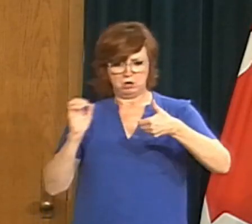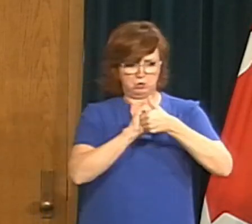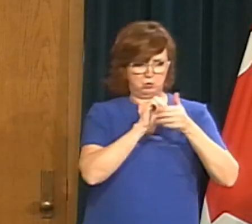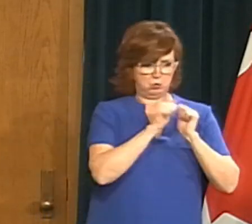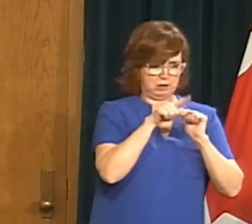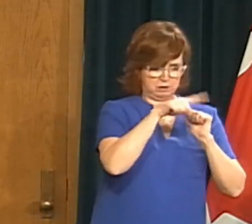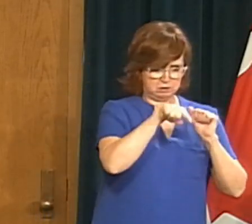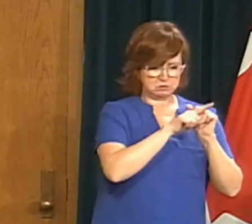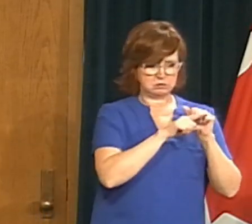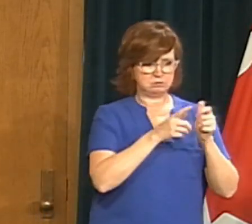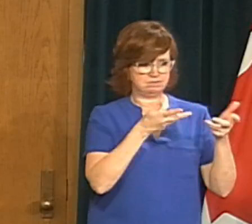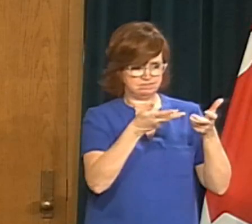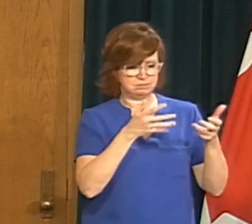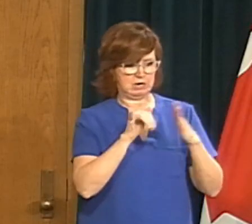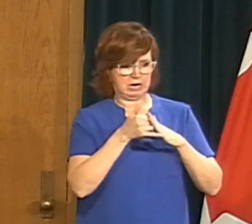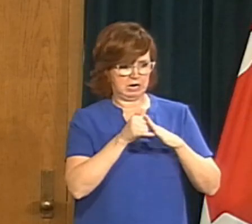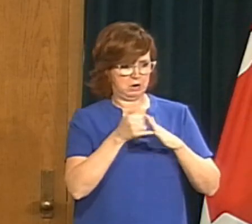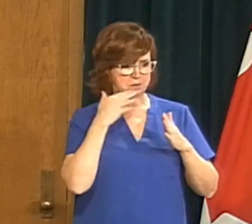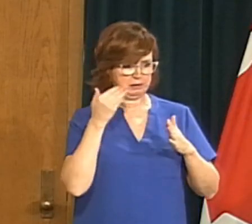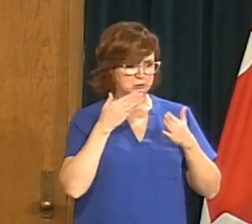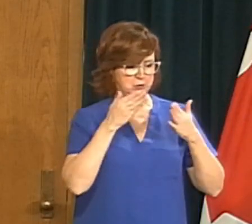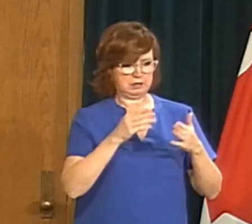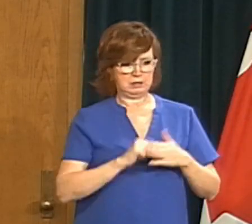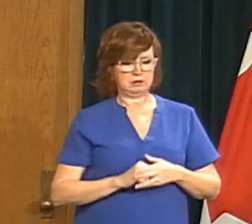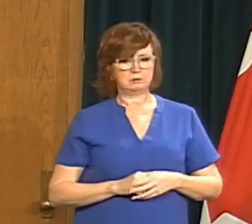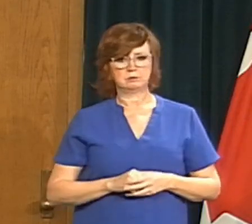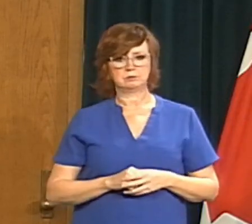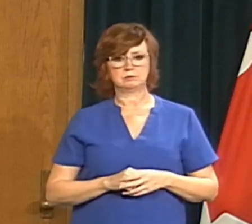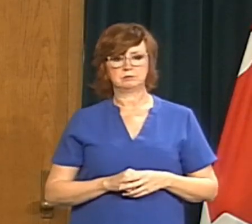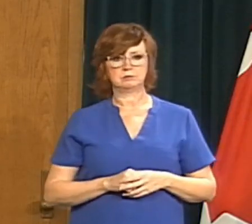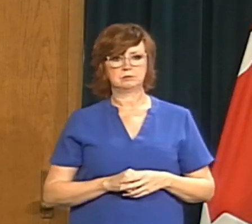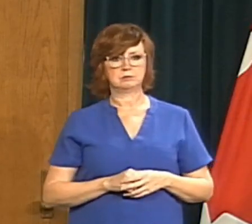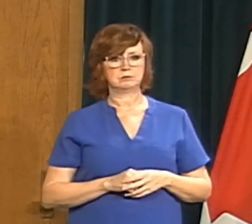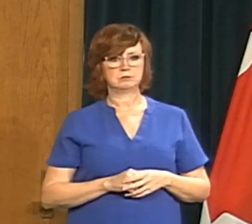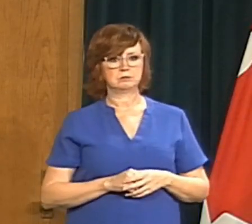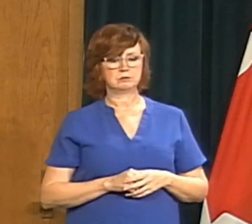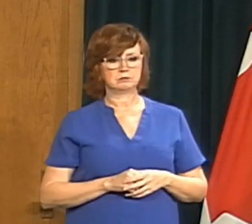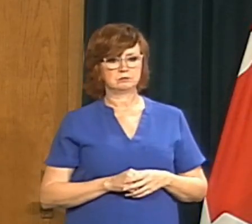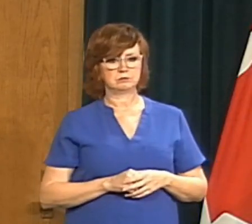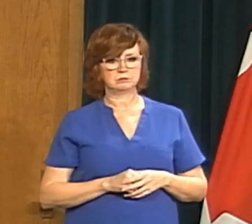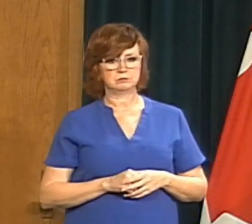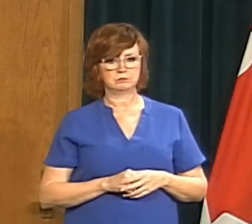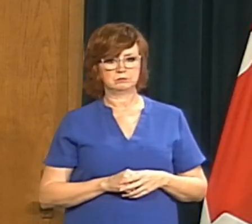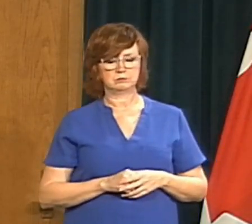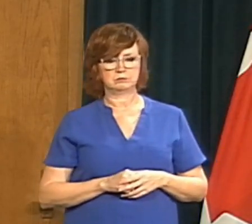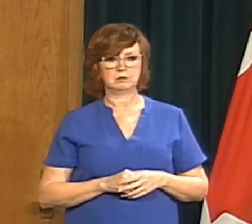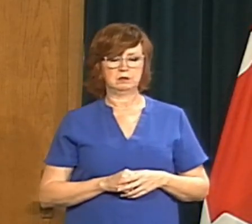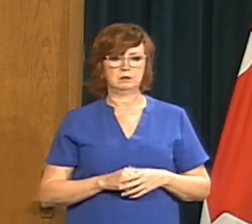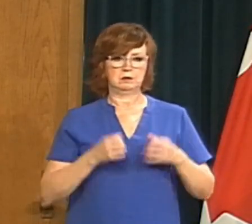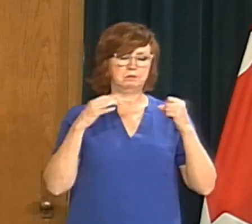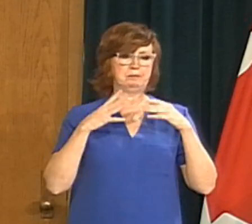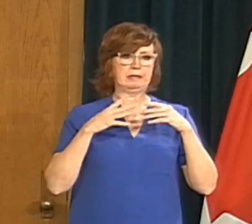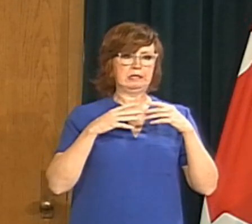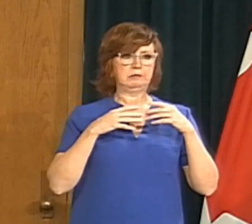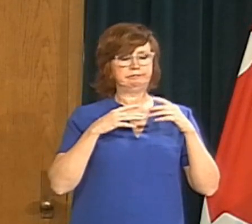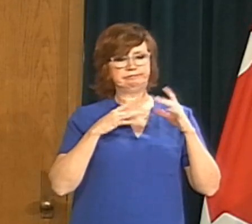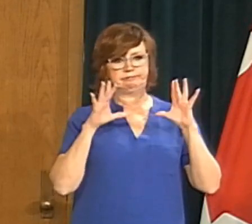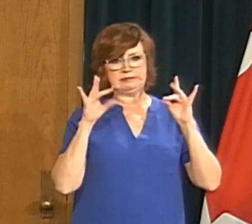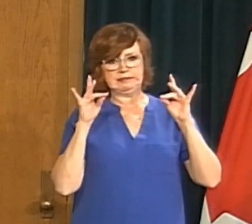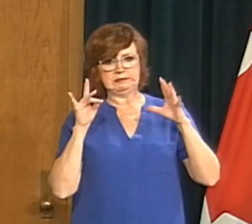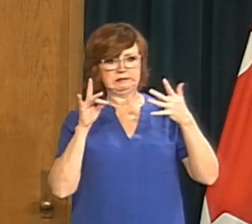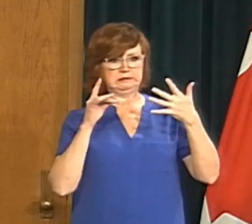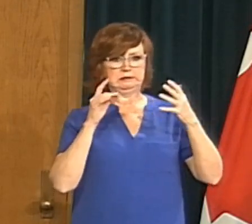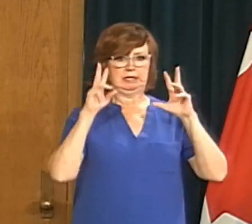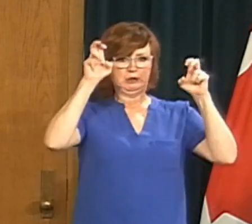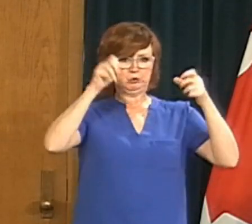the leadership in the community on a number of different challenges, that being one of them. The restrictions that you